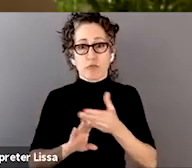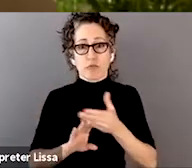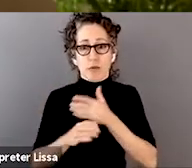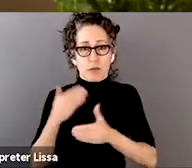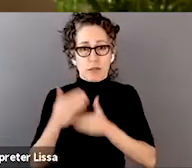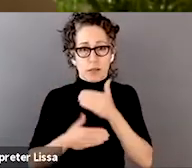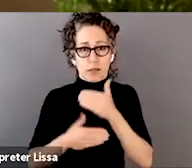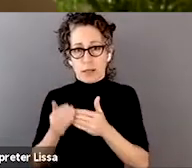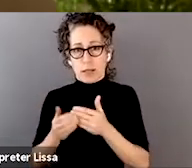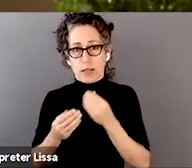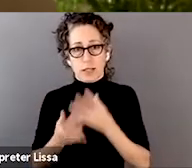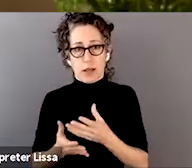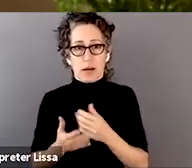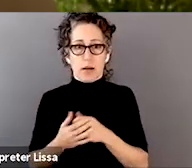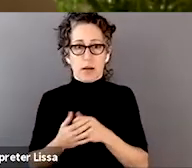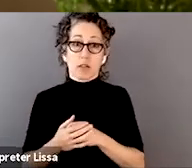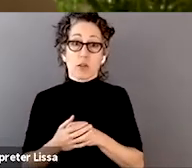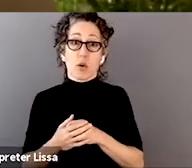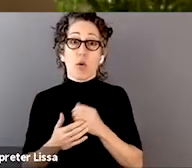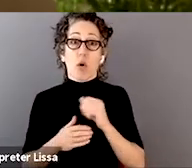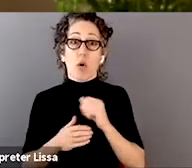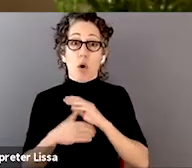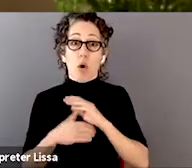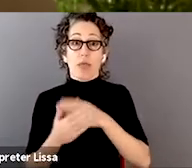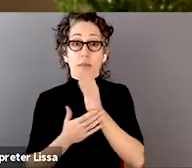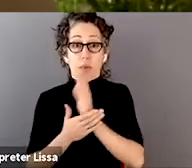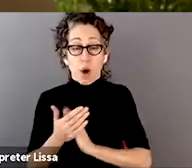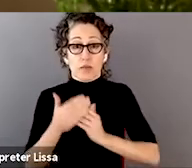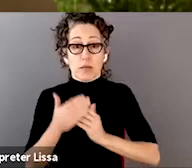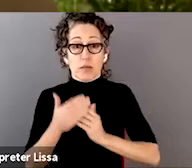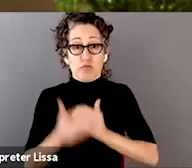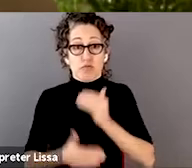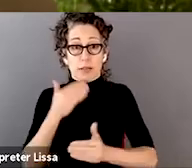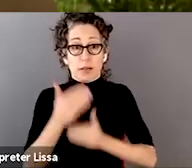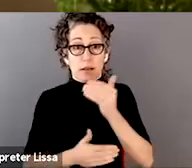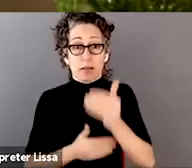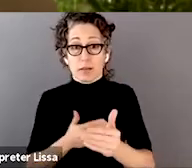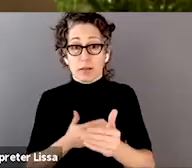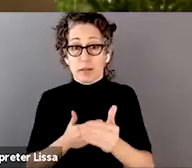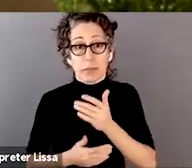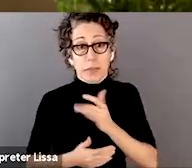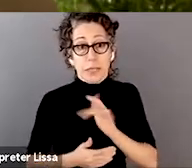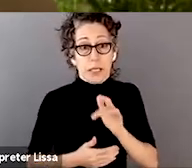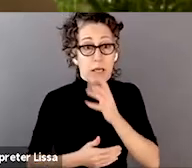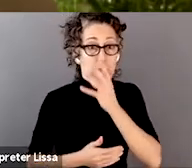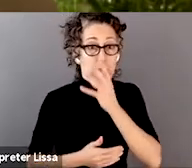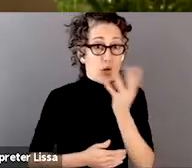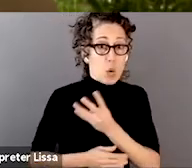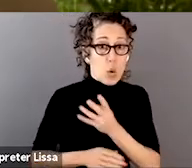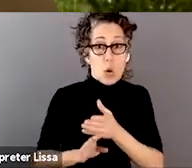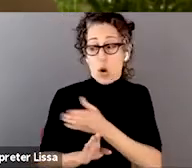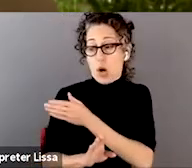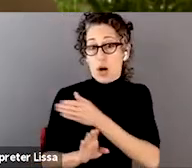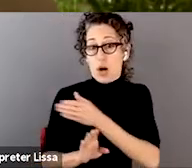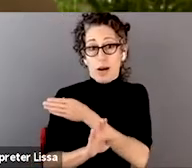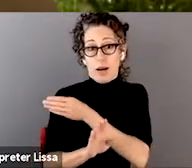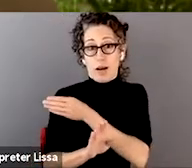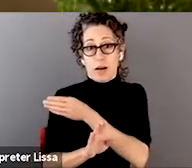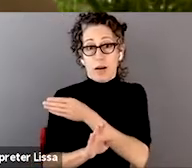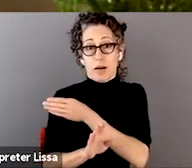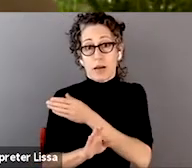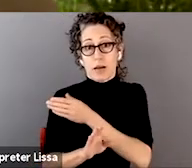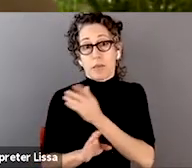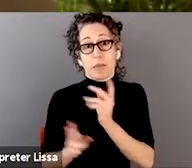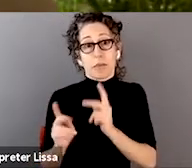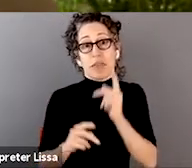these parts of the pipeline, which is not done enough. It's often, again, as I said, brushed as something mechanical or part of the